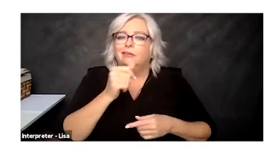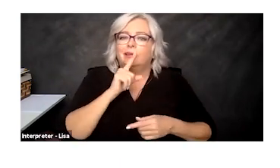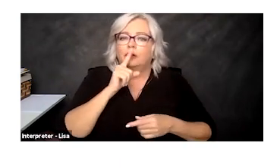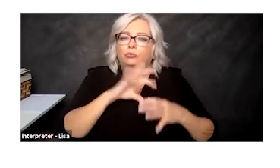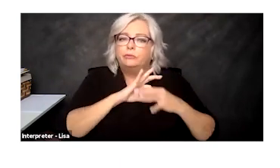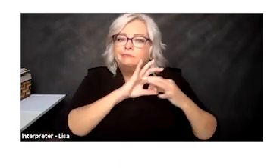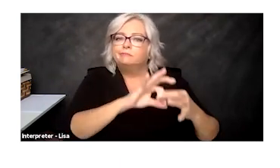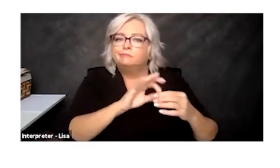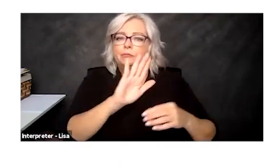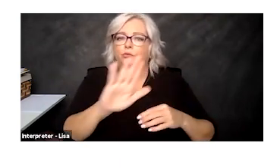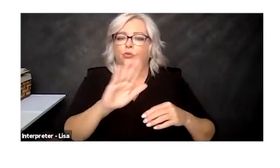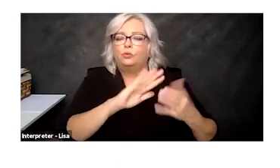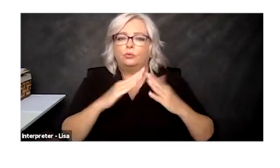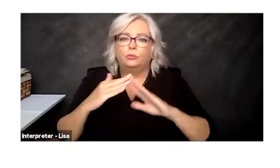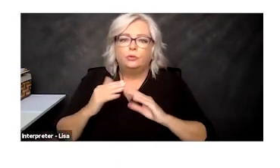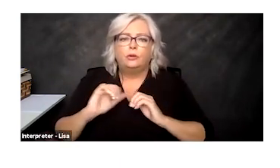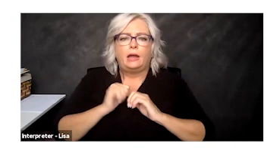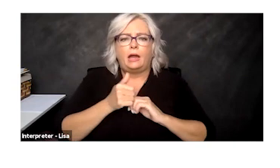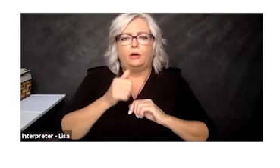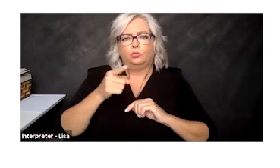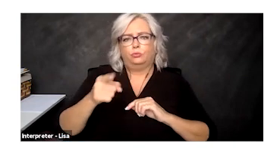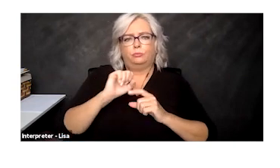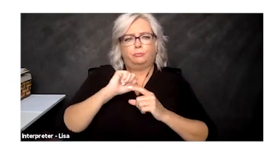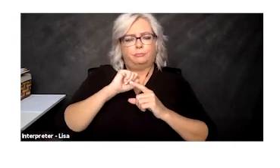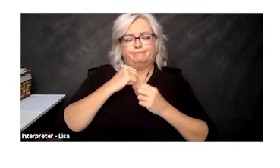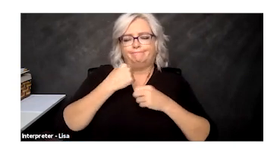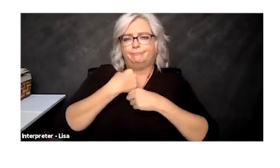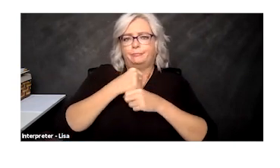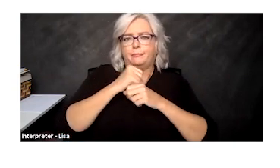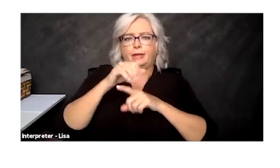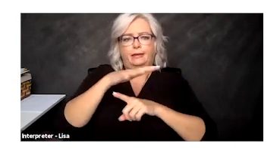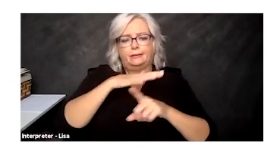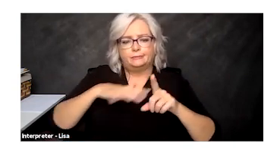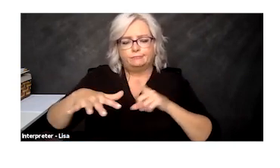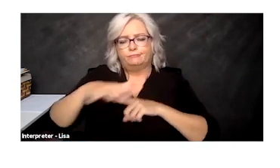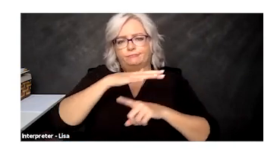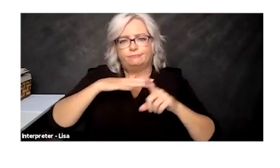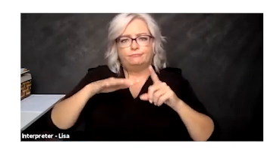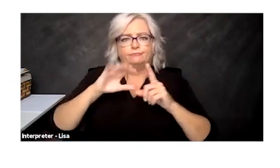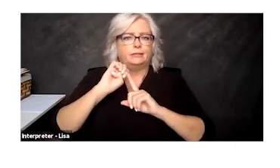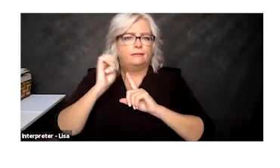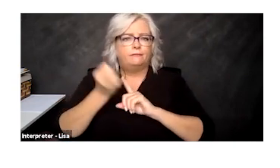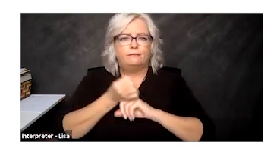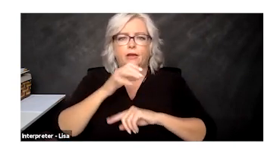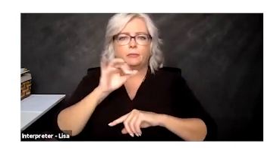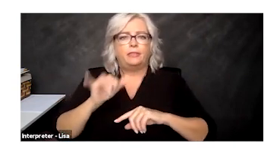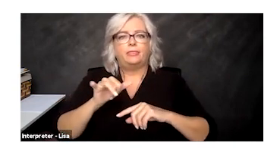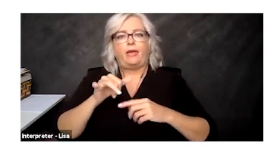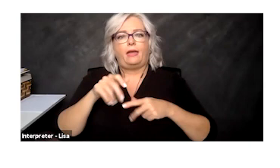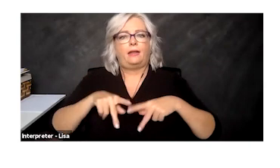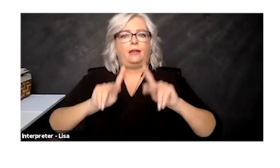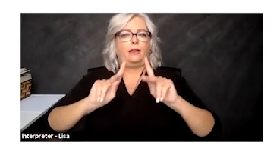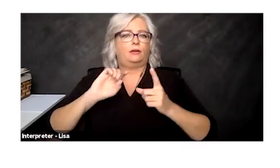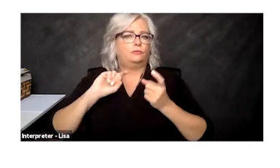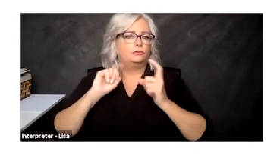atmosphere that welcomes constructive criticism in the workplace and allows people to really create change? And realize the